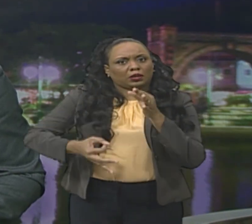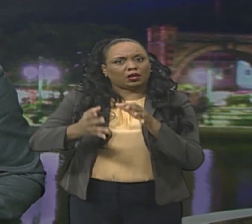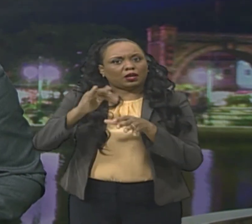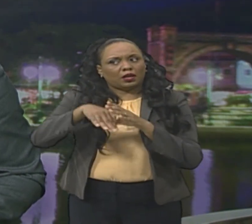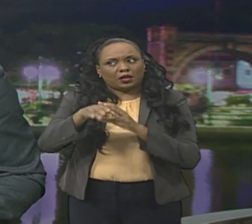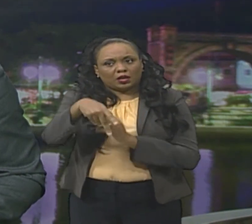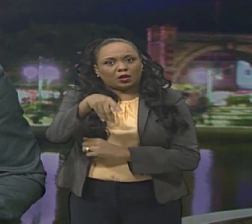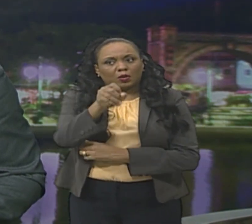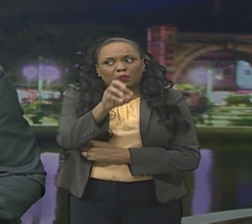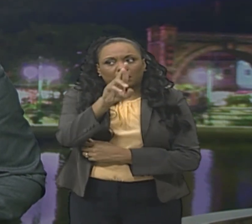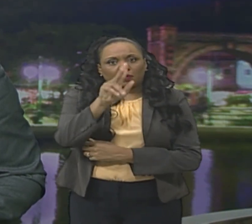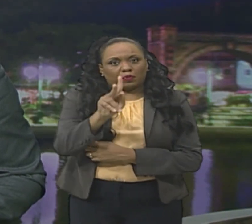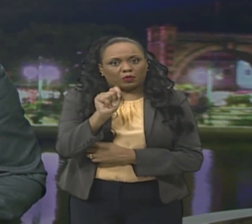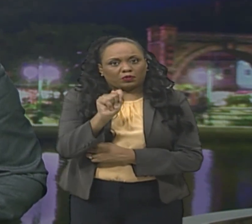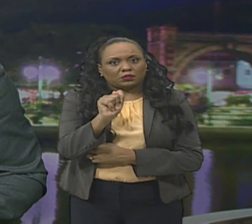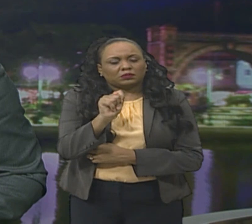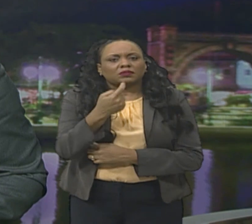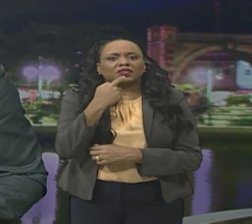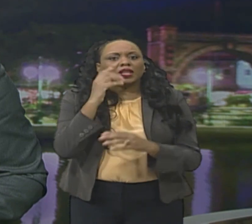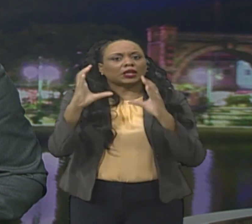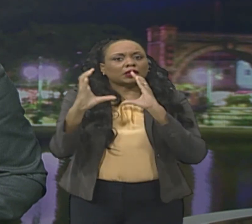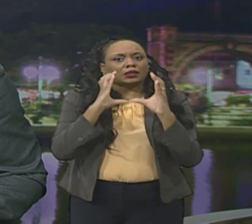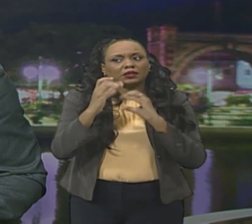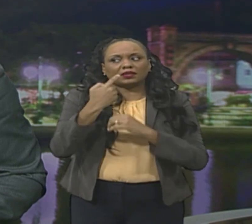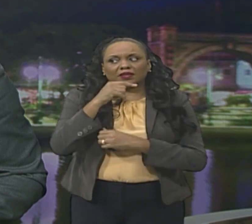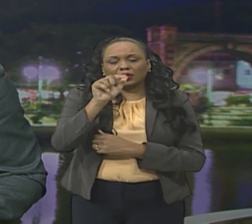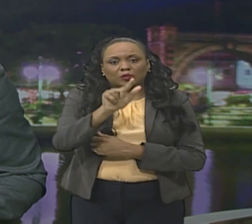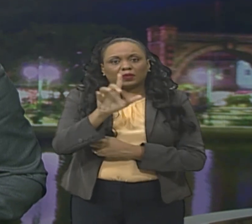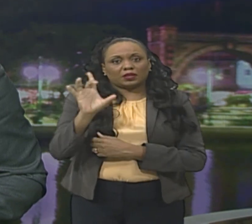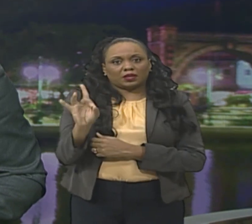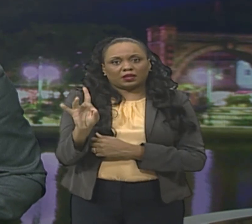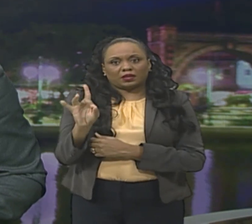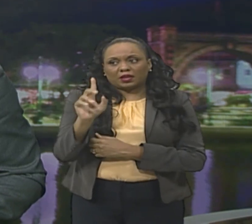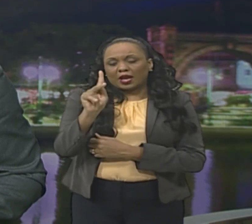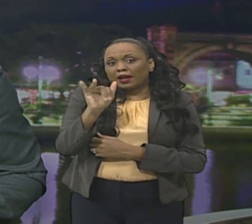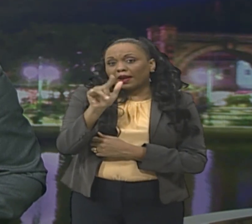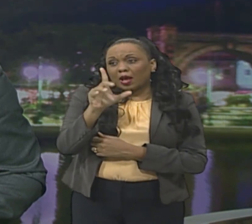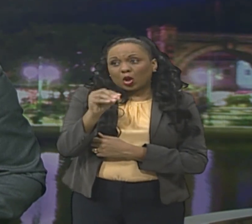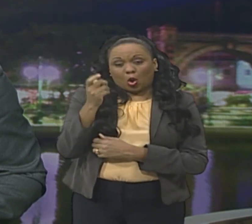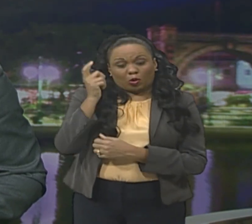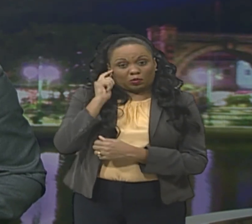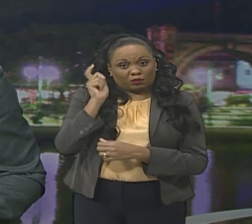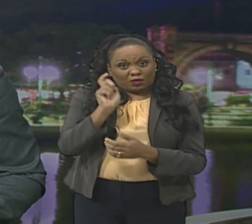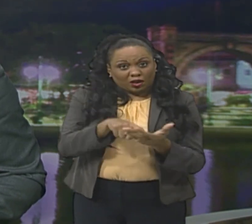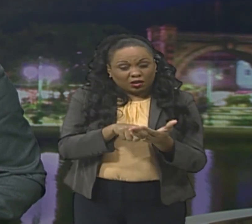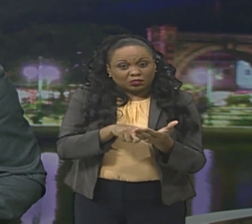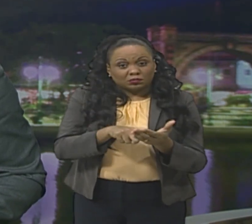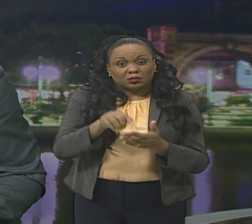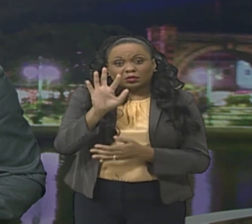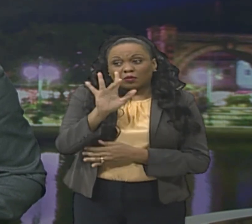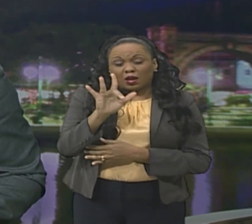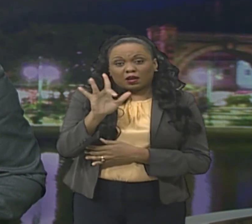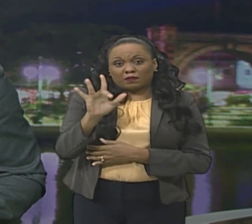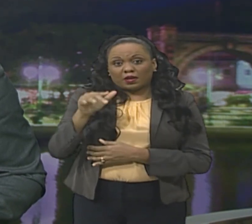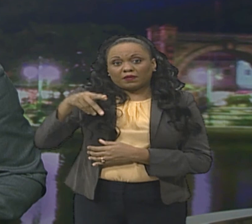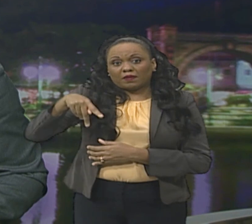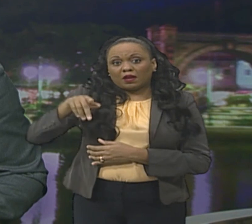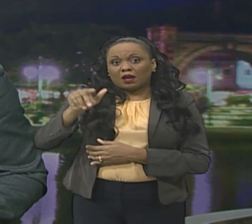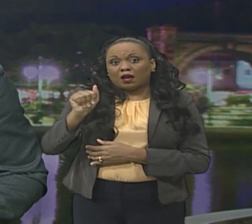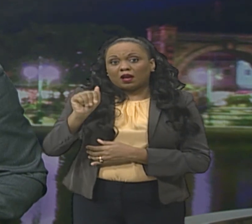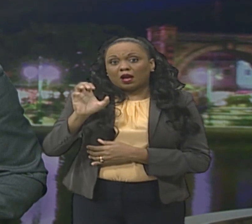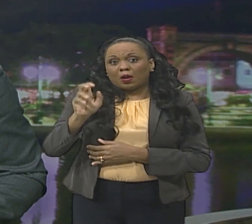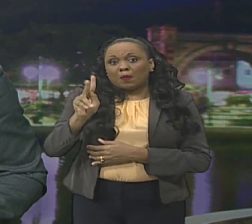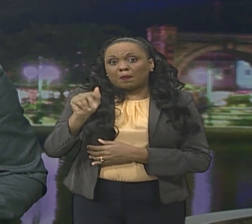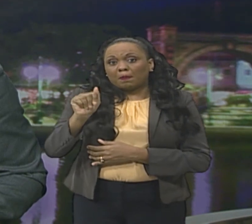force's corporate communications unit says 28 kilograms of cocaine was found. The 25 packages containing the cocaine